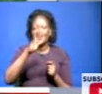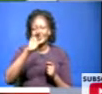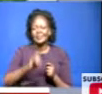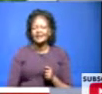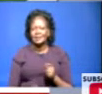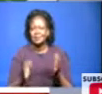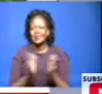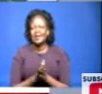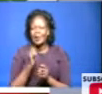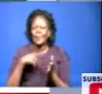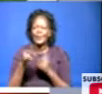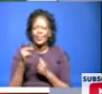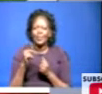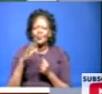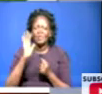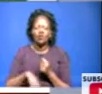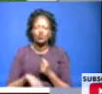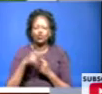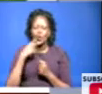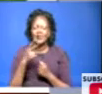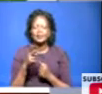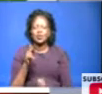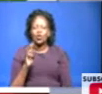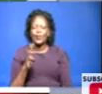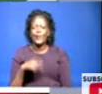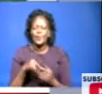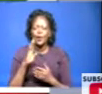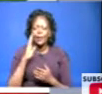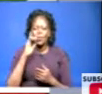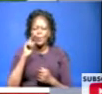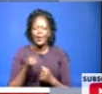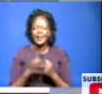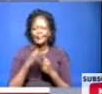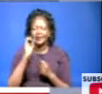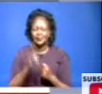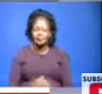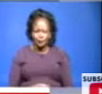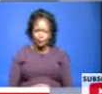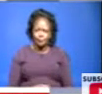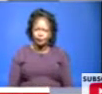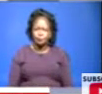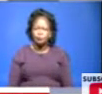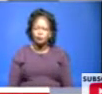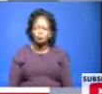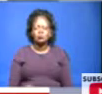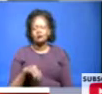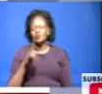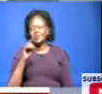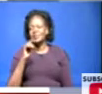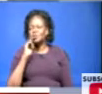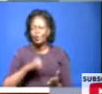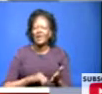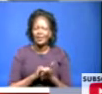while Kenyans purchasing more than 200 kilowatts paid more by 1.8%. The KNBS data indicates that there